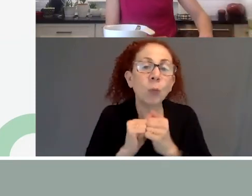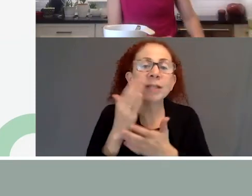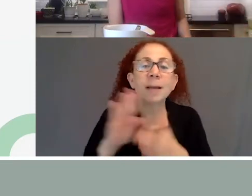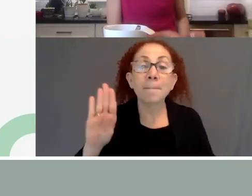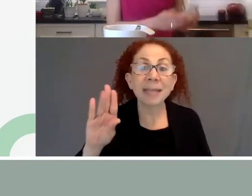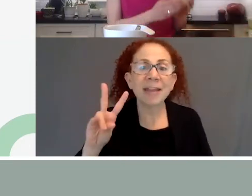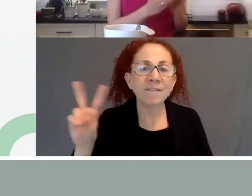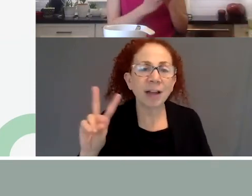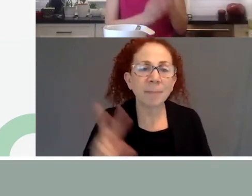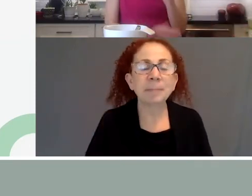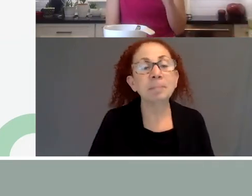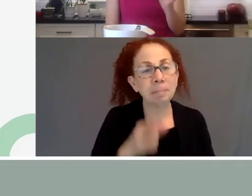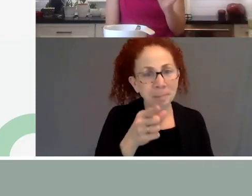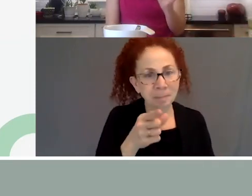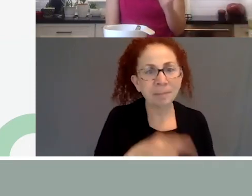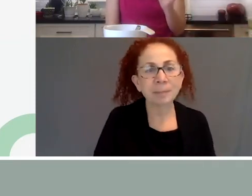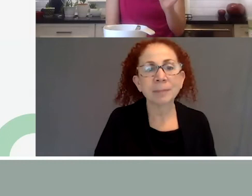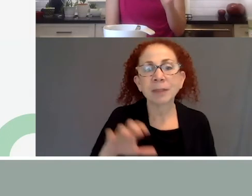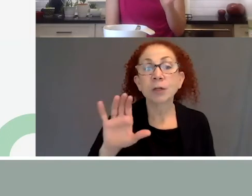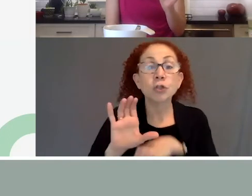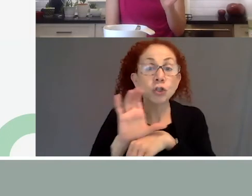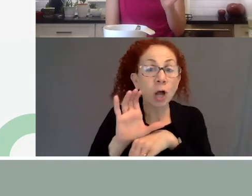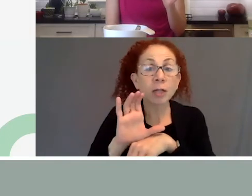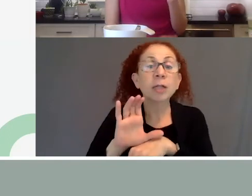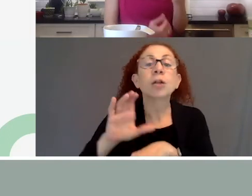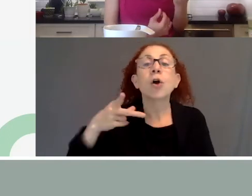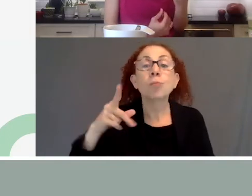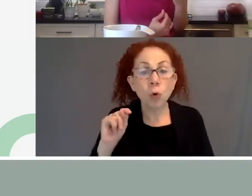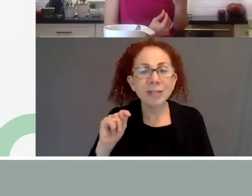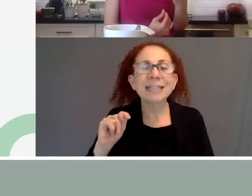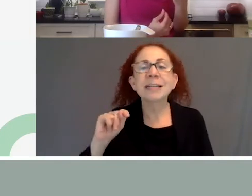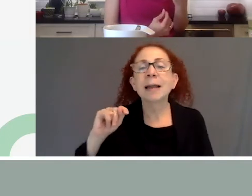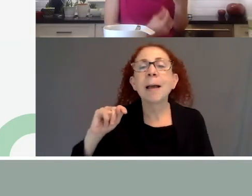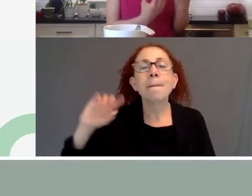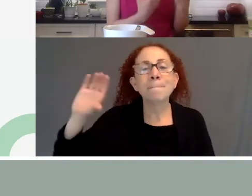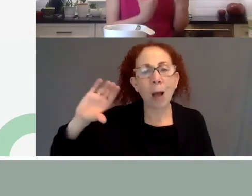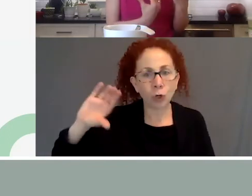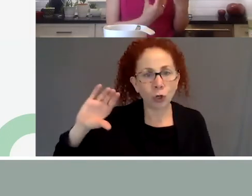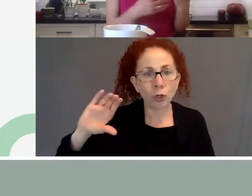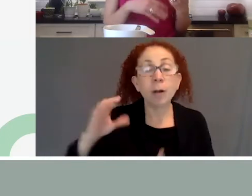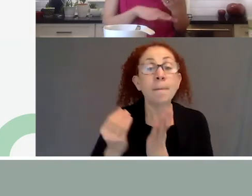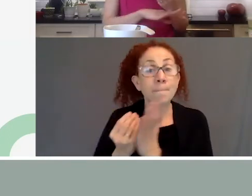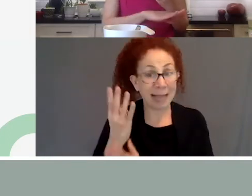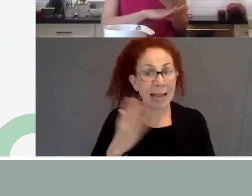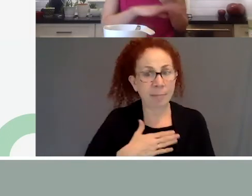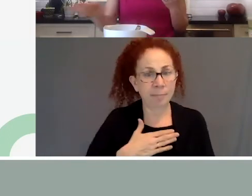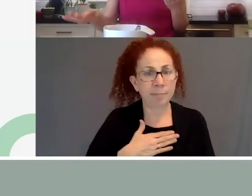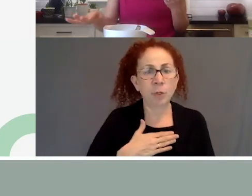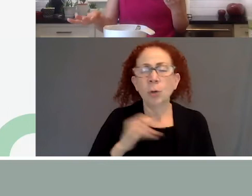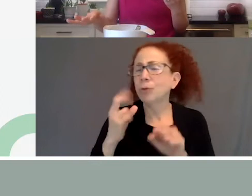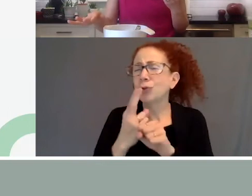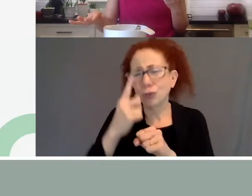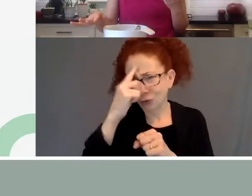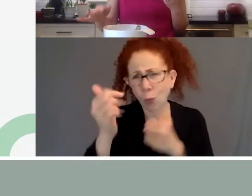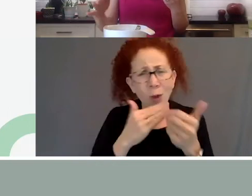vitamins. I'm going to use a little bit of a chocolate protein powder. Mine is plant-based. You can use whatever